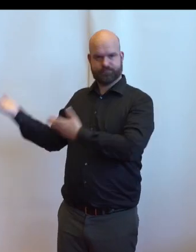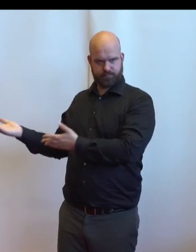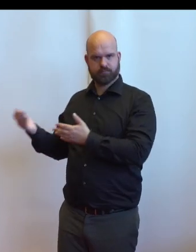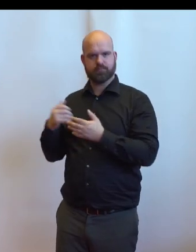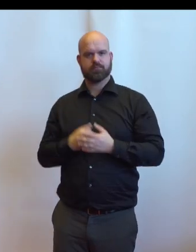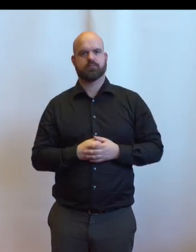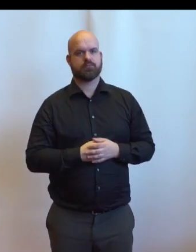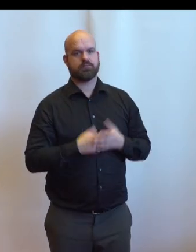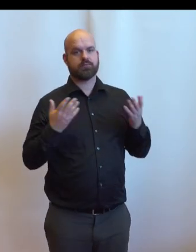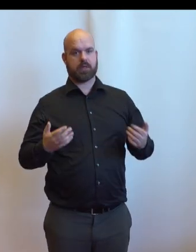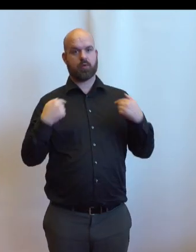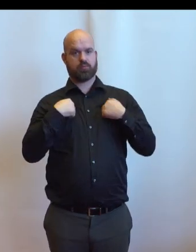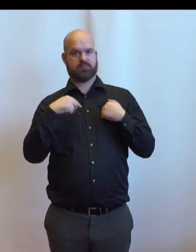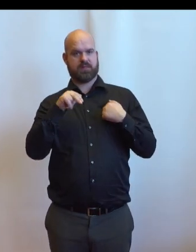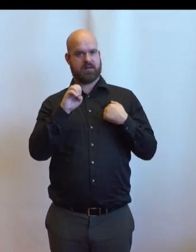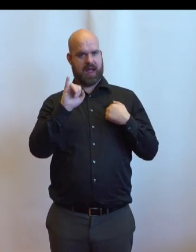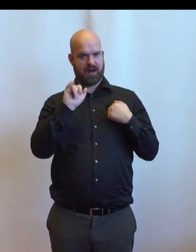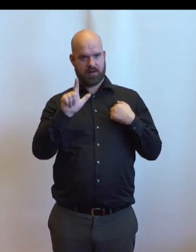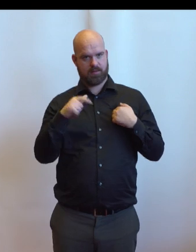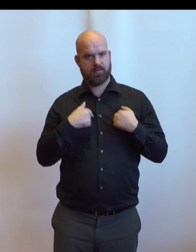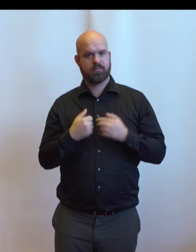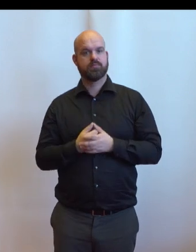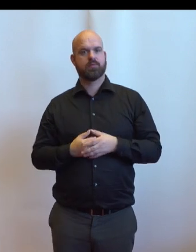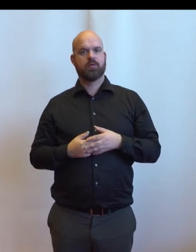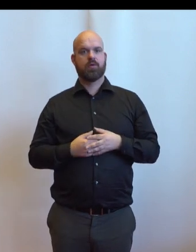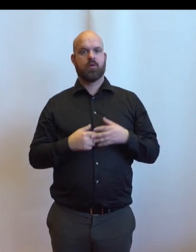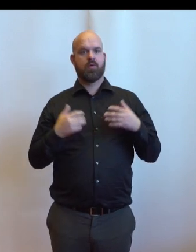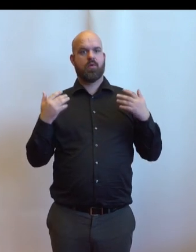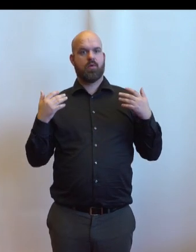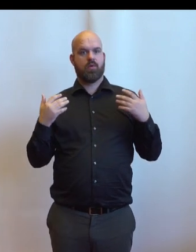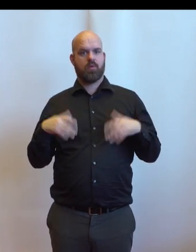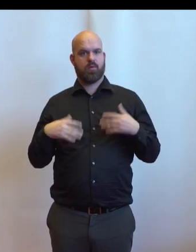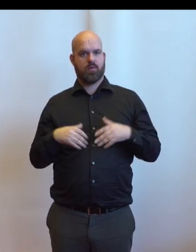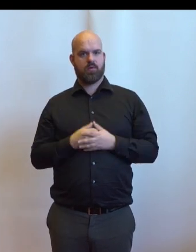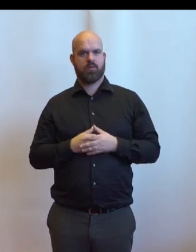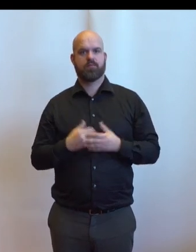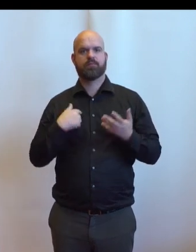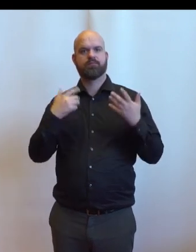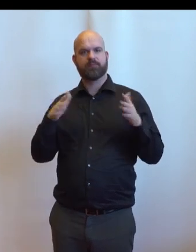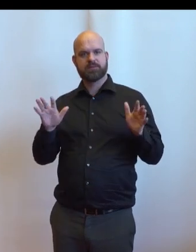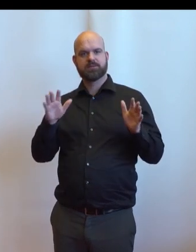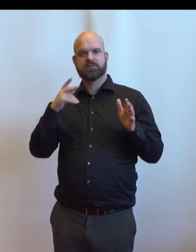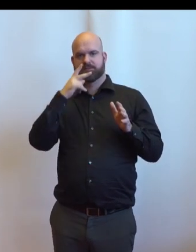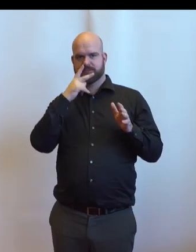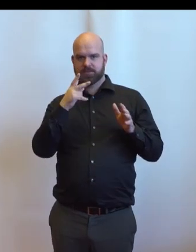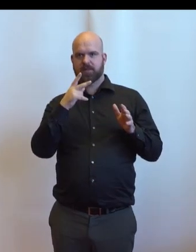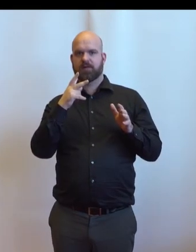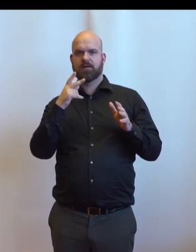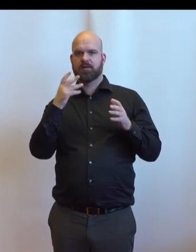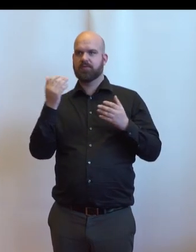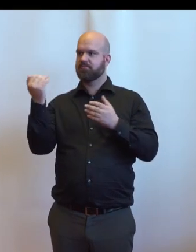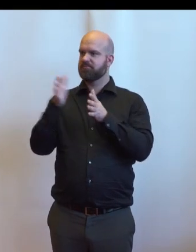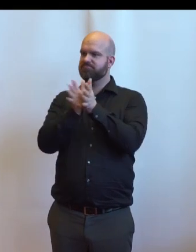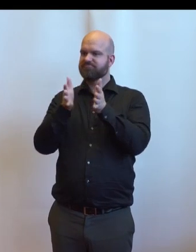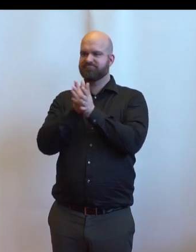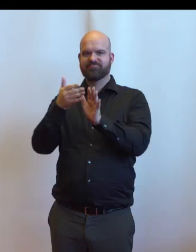happened. I actually read the brief, and being dyslexic, I don't read stuff particularly well. So